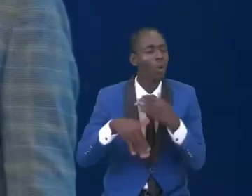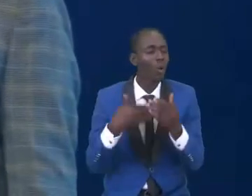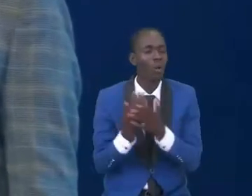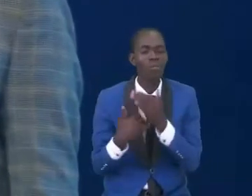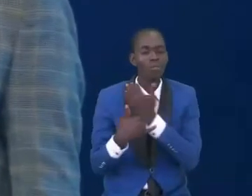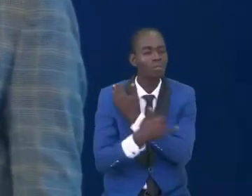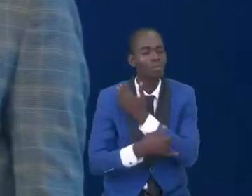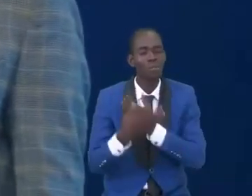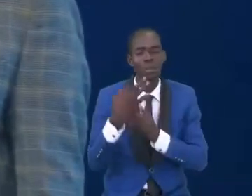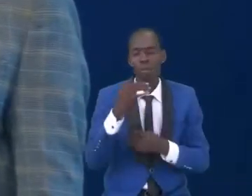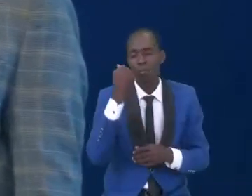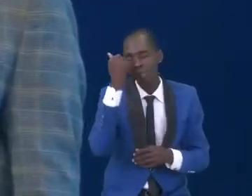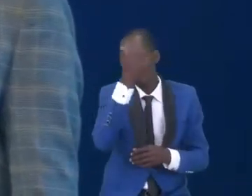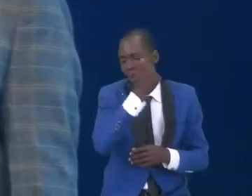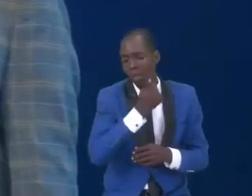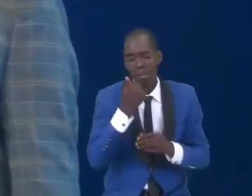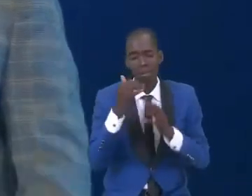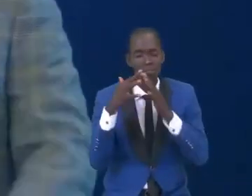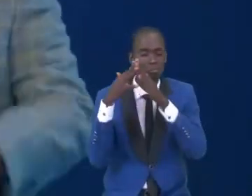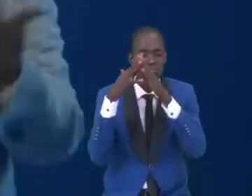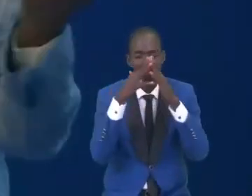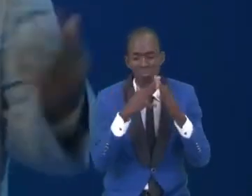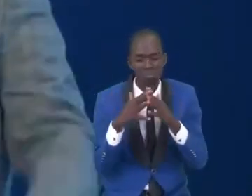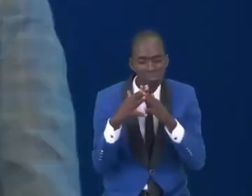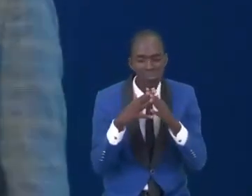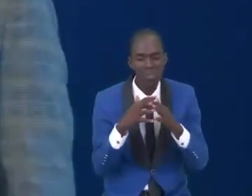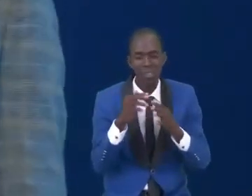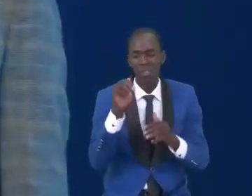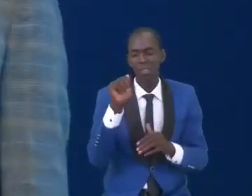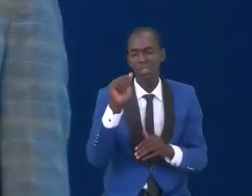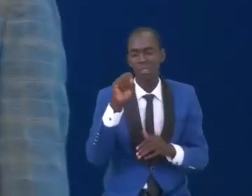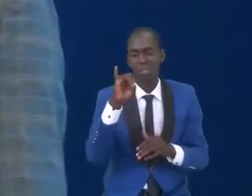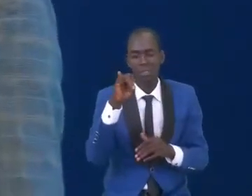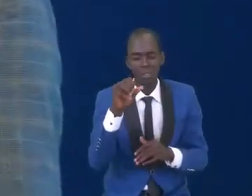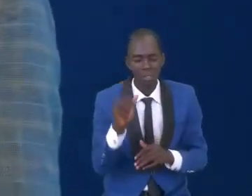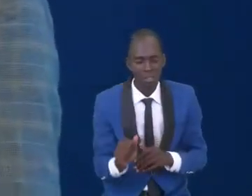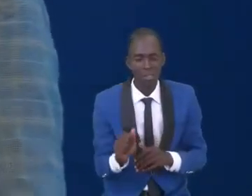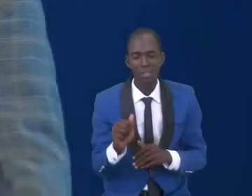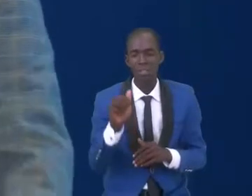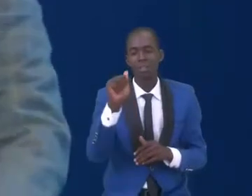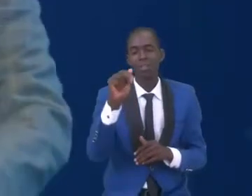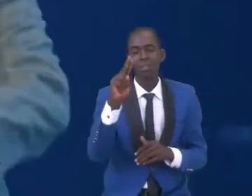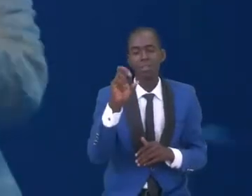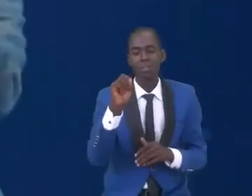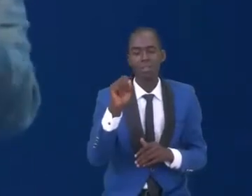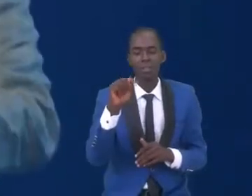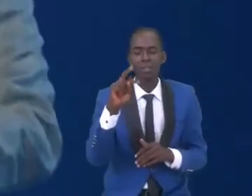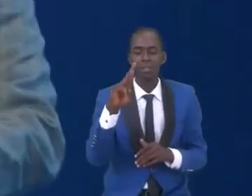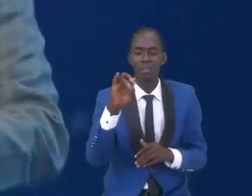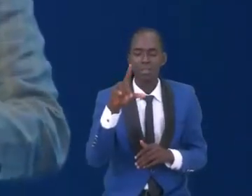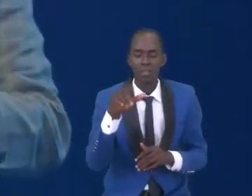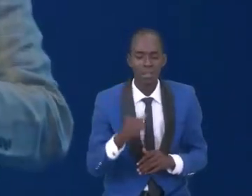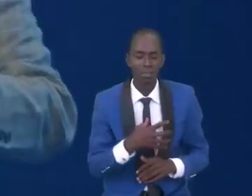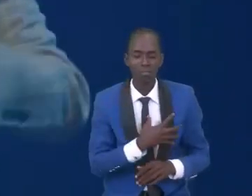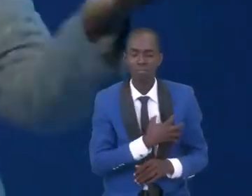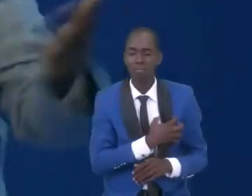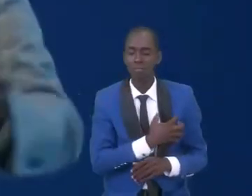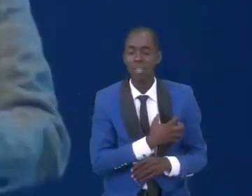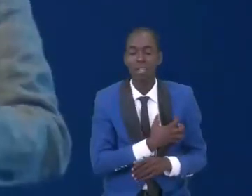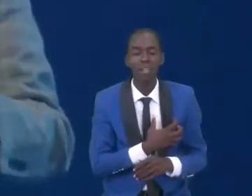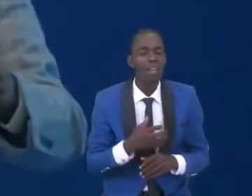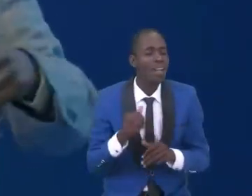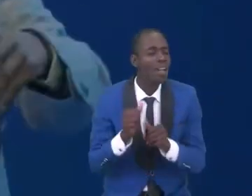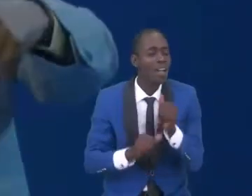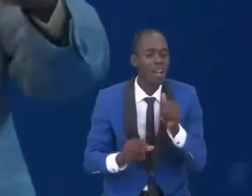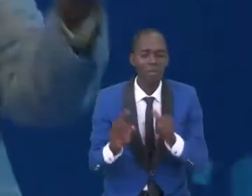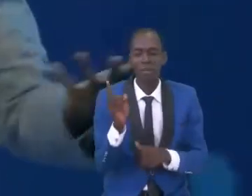Africa, America, Asia, Australia, Canada,